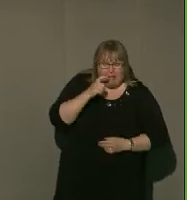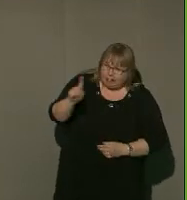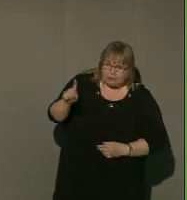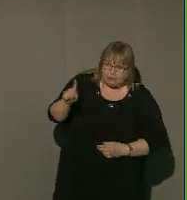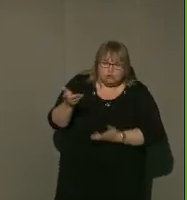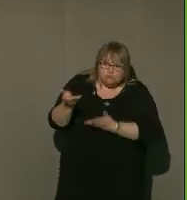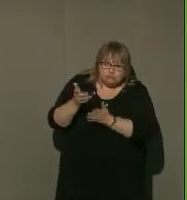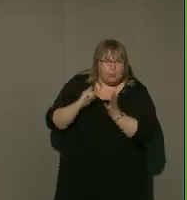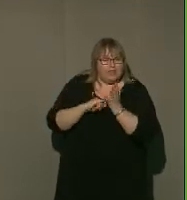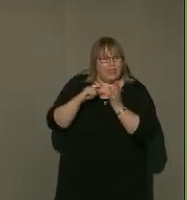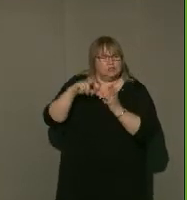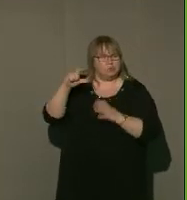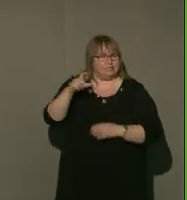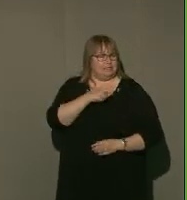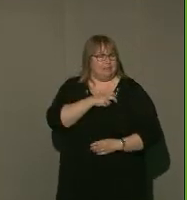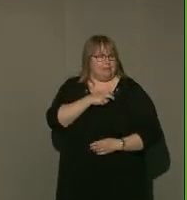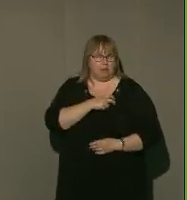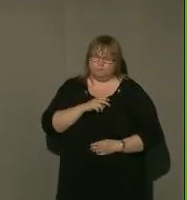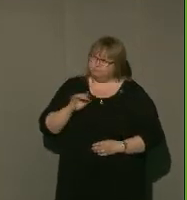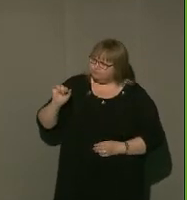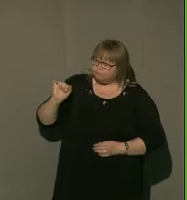of what the committees are?